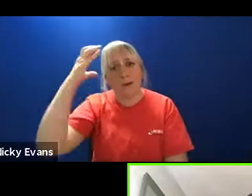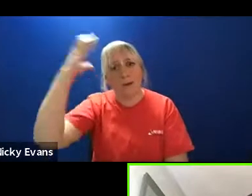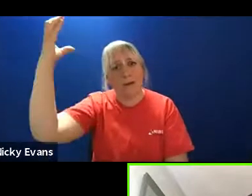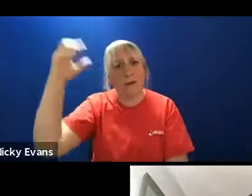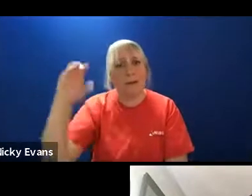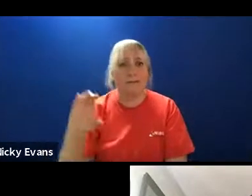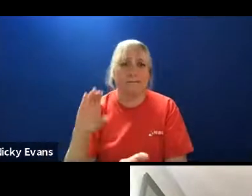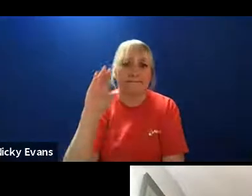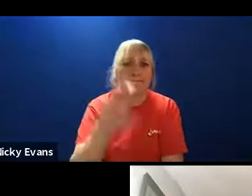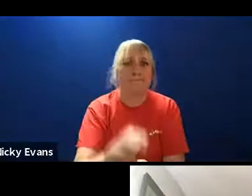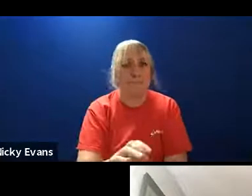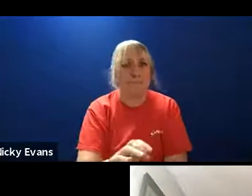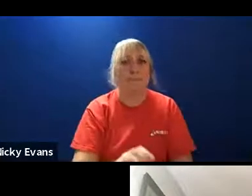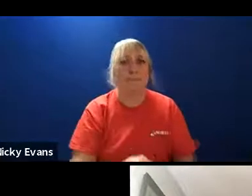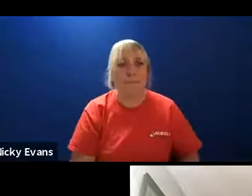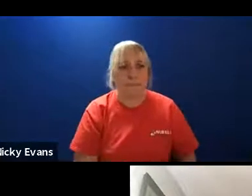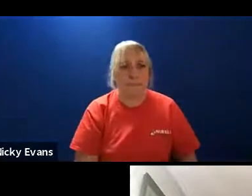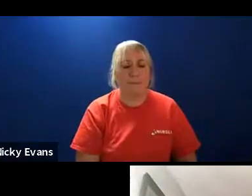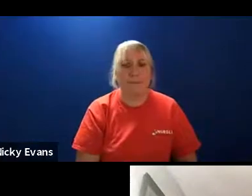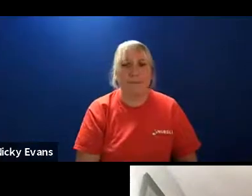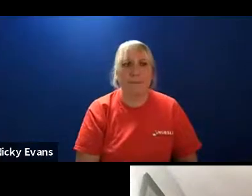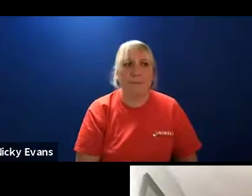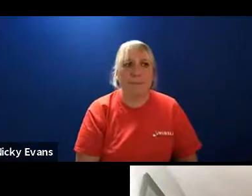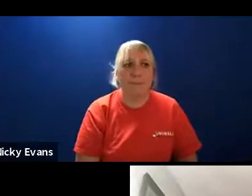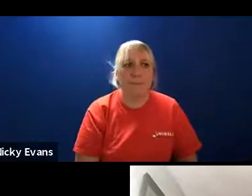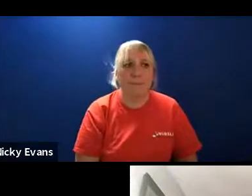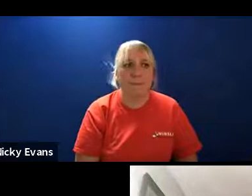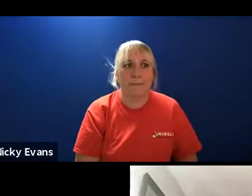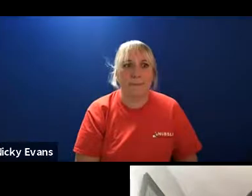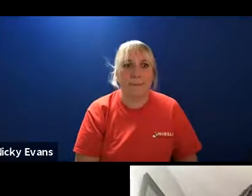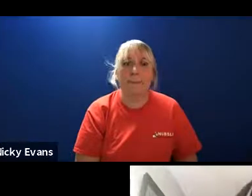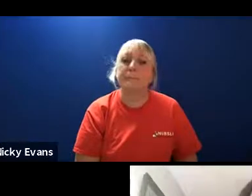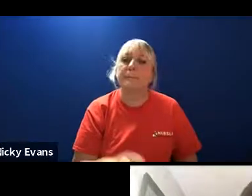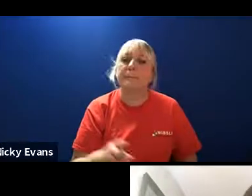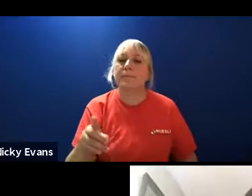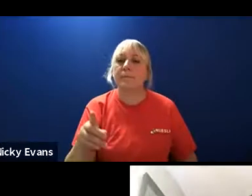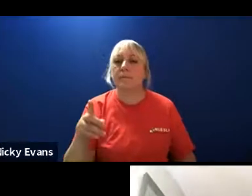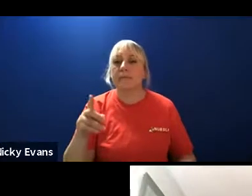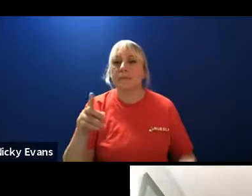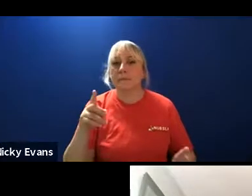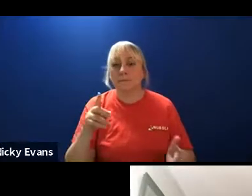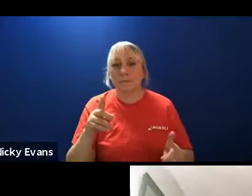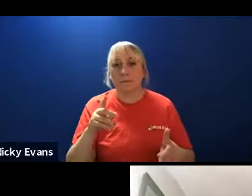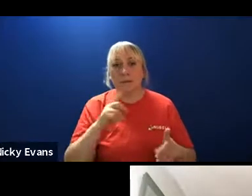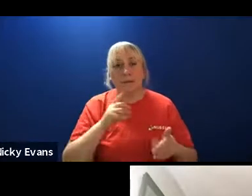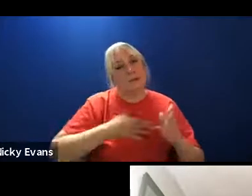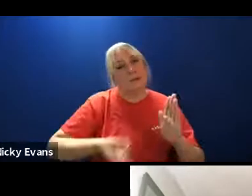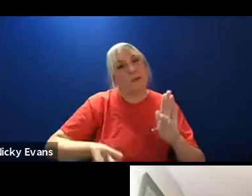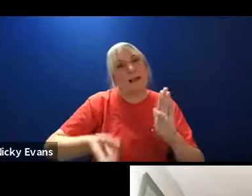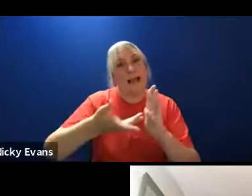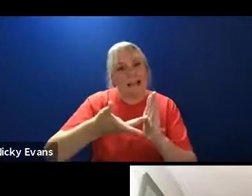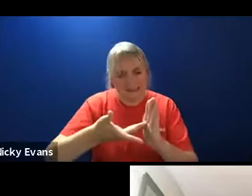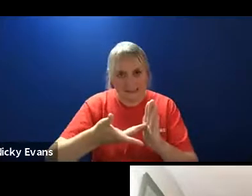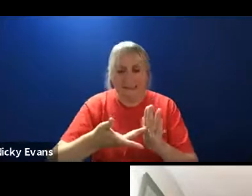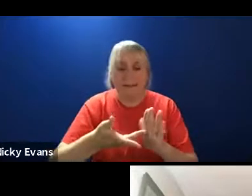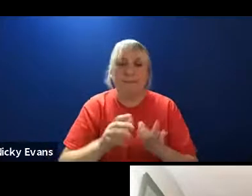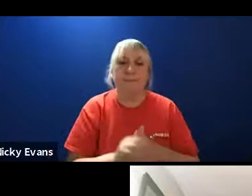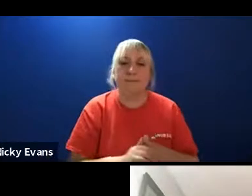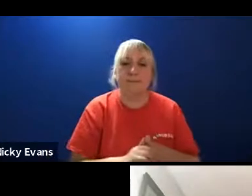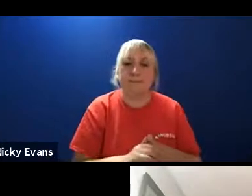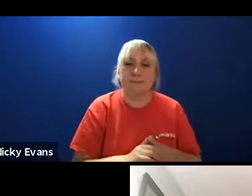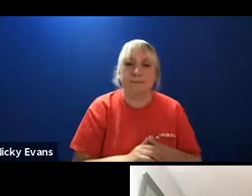Just Thank if I you, might add just to add a sentence to what Malcolm and Lucy have said. I mean, one of the things